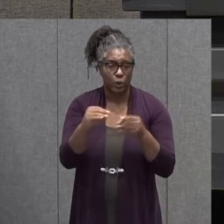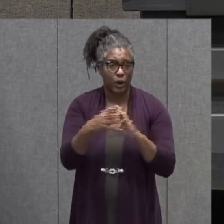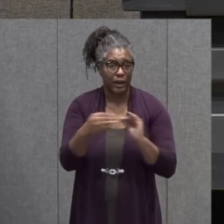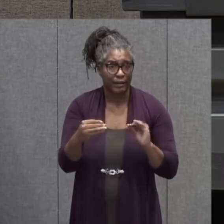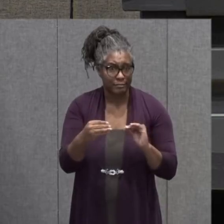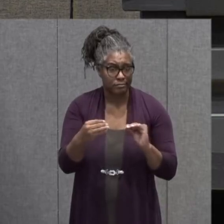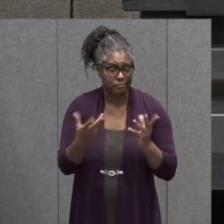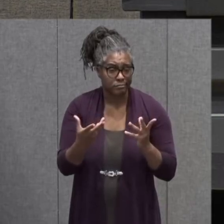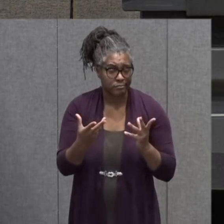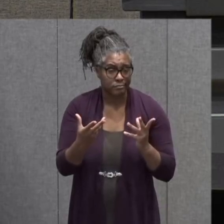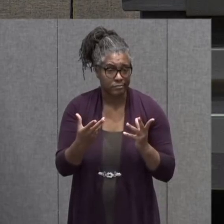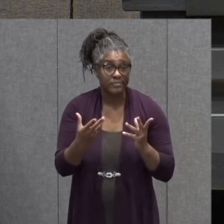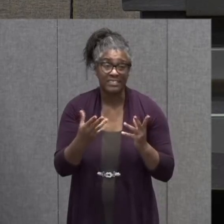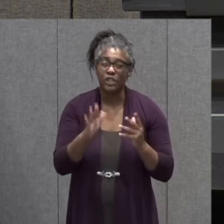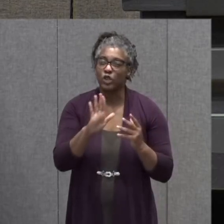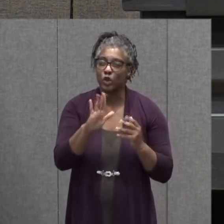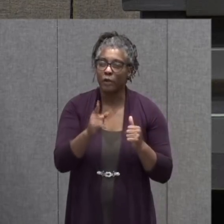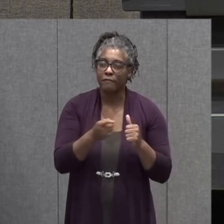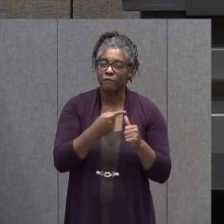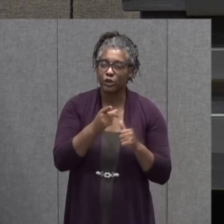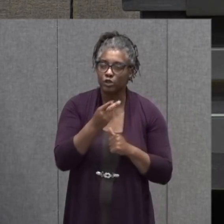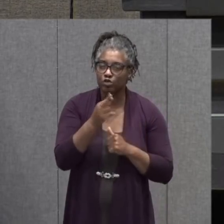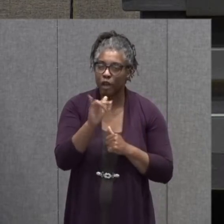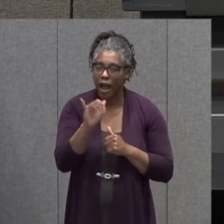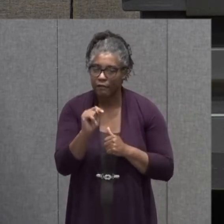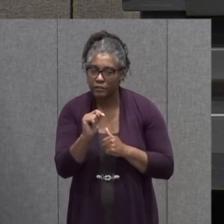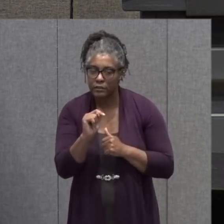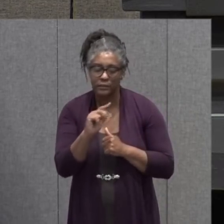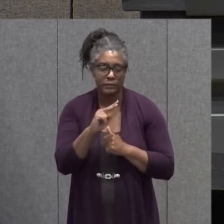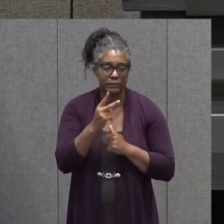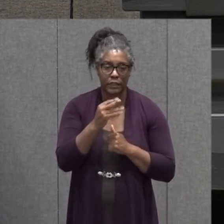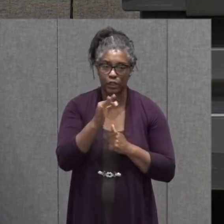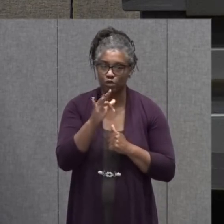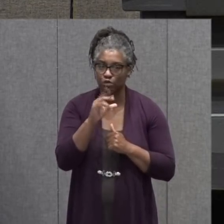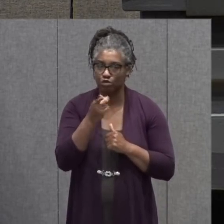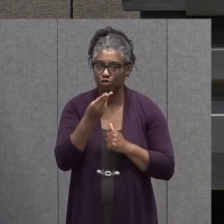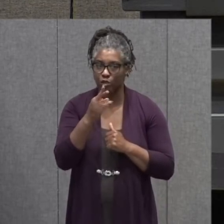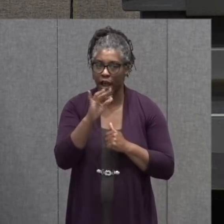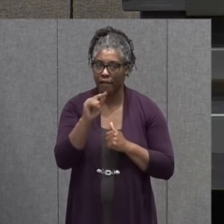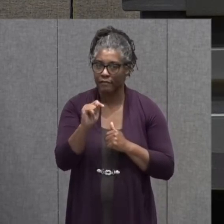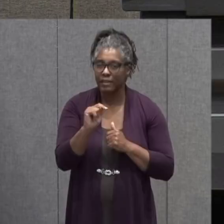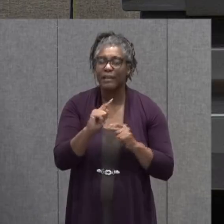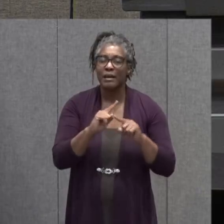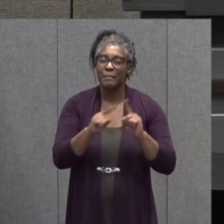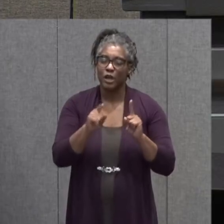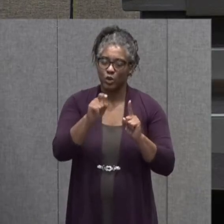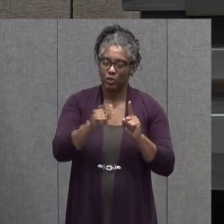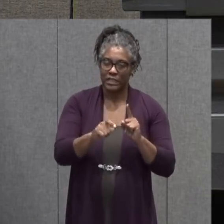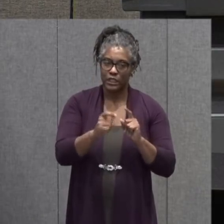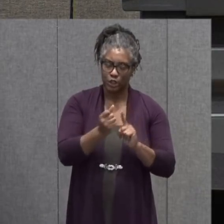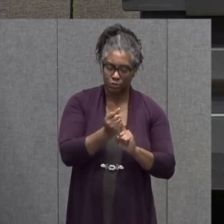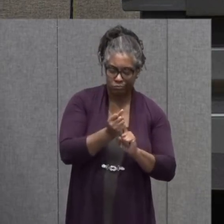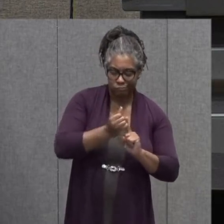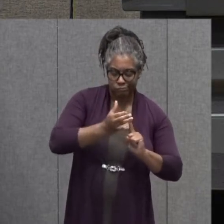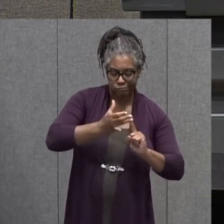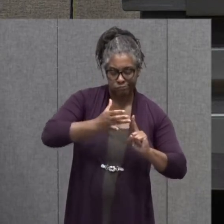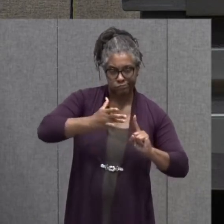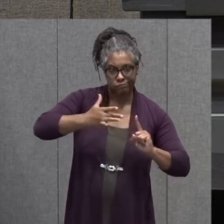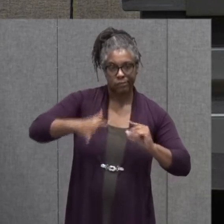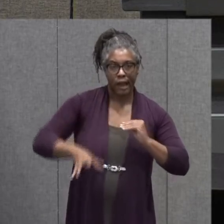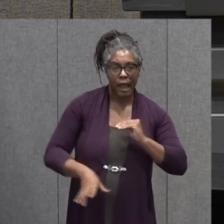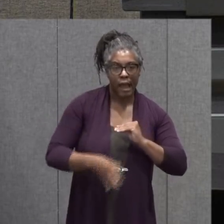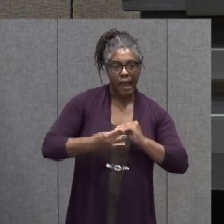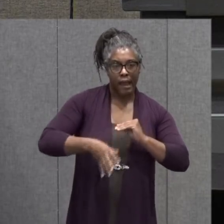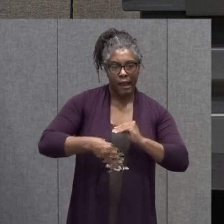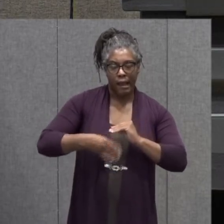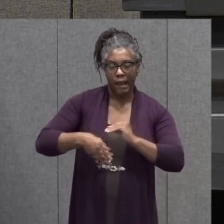it's okay for your first draft or your second draft. But you can always try to stretch it out. I want you to pay attention to how this author